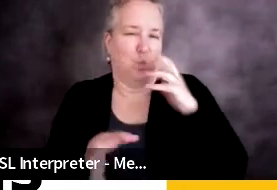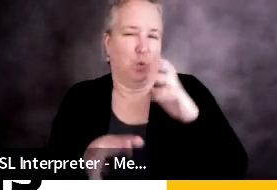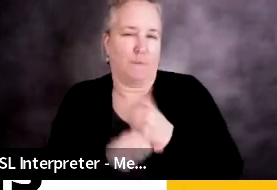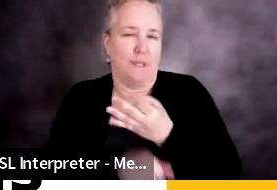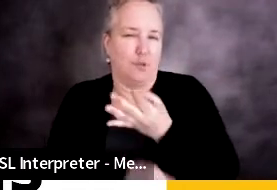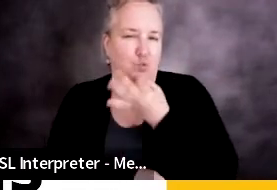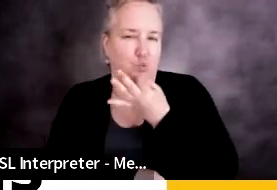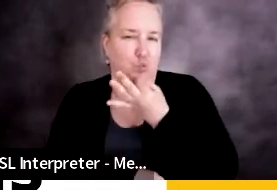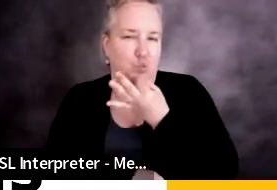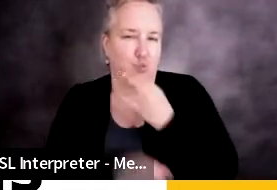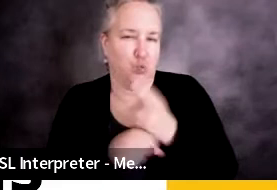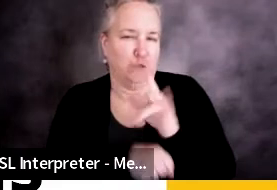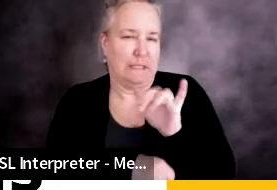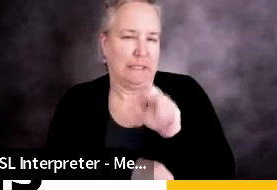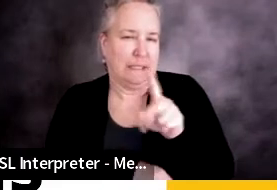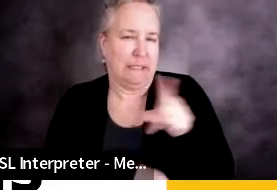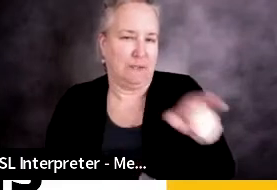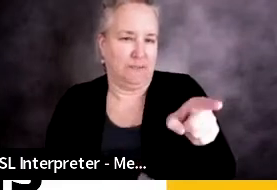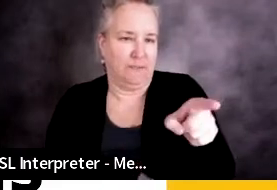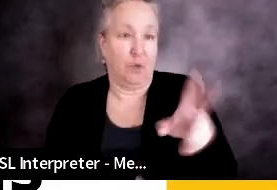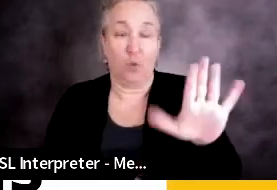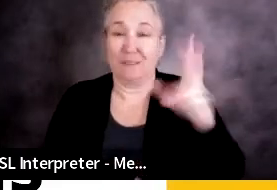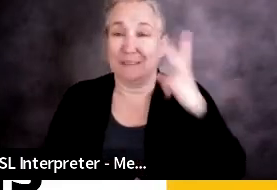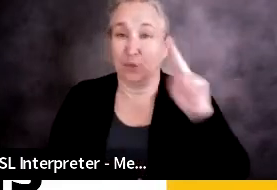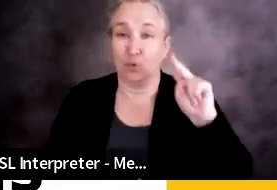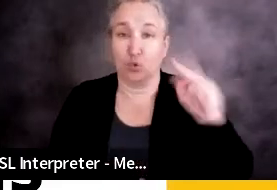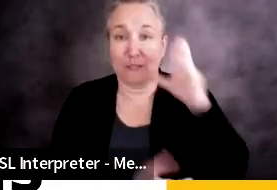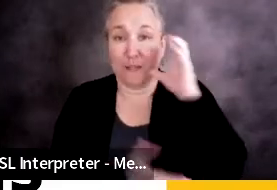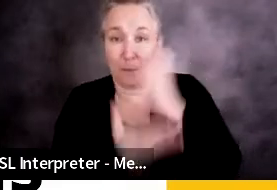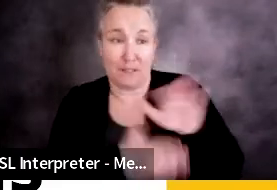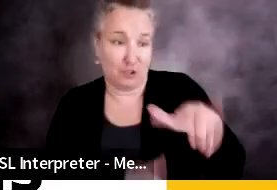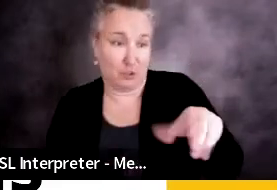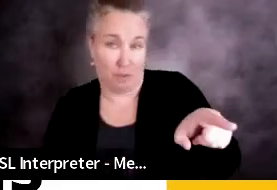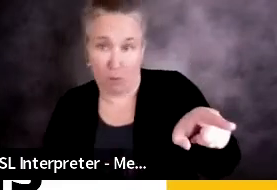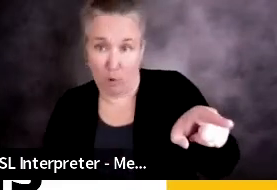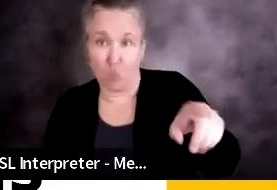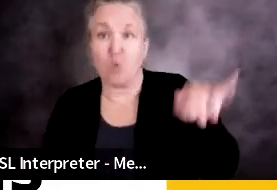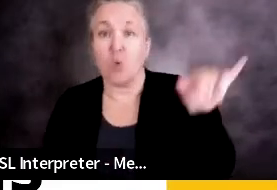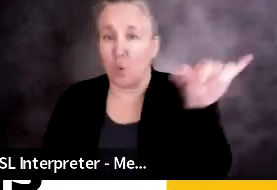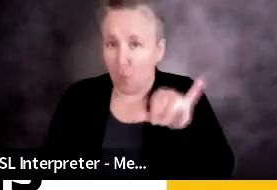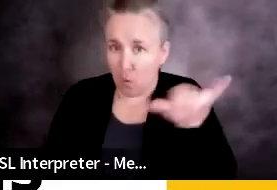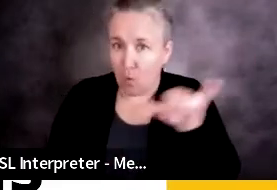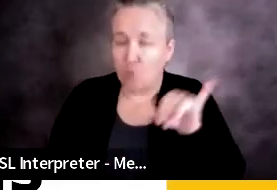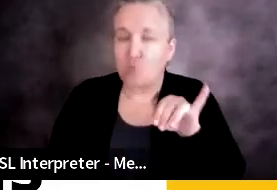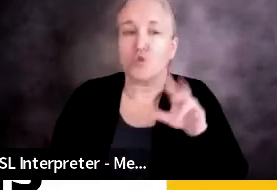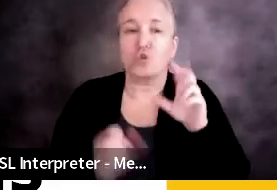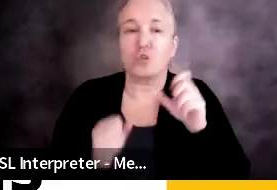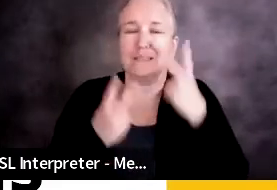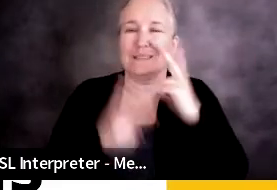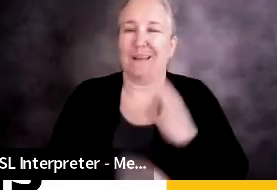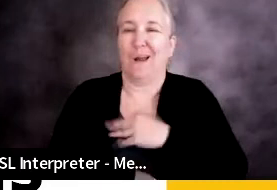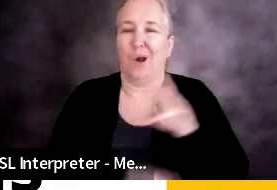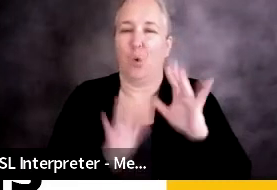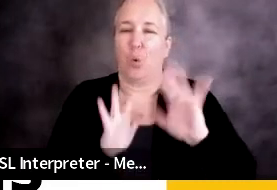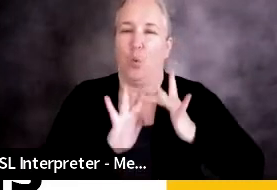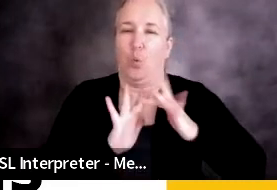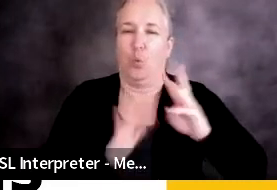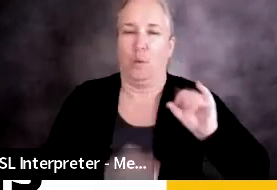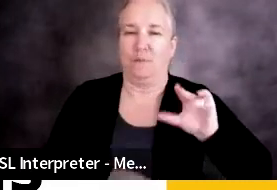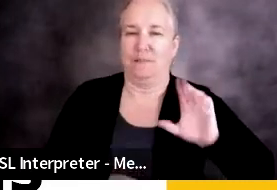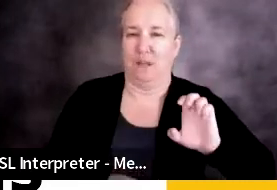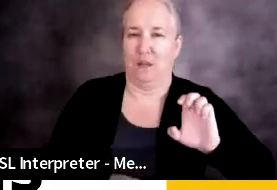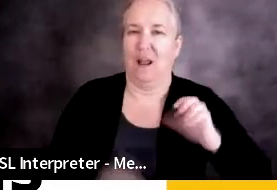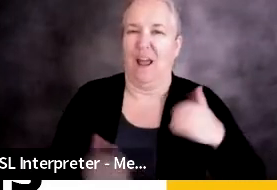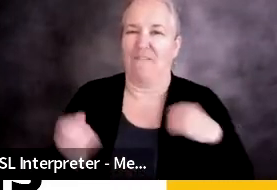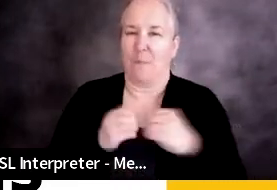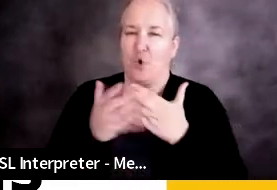see pictures of our newsletter below. You can also check out our website for additional